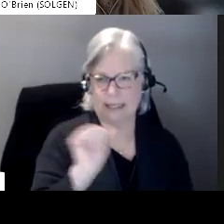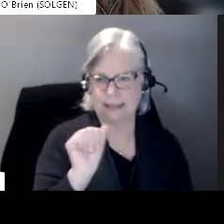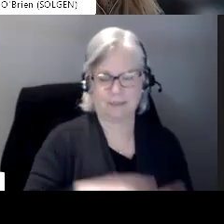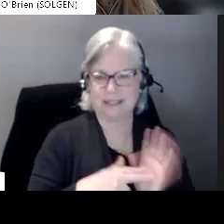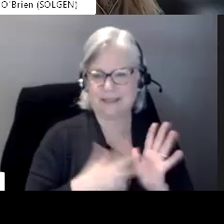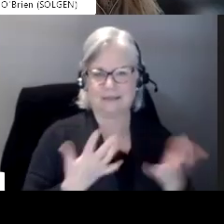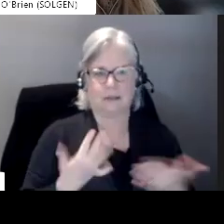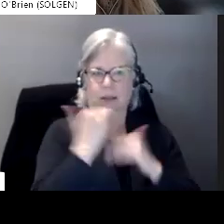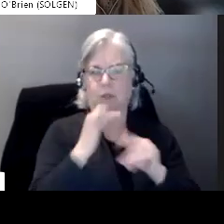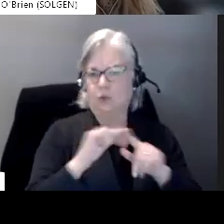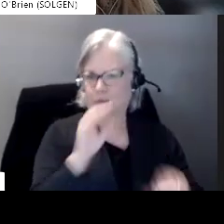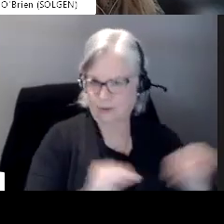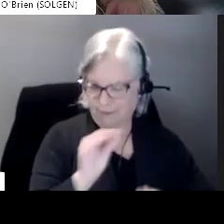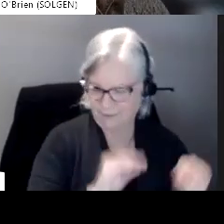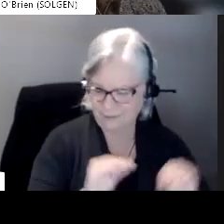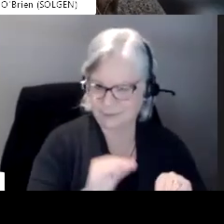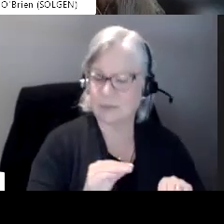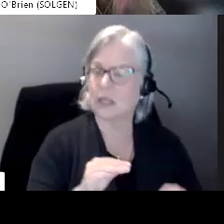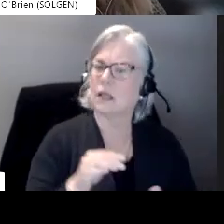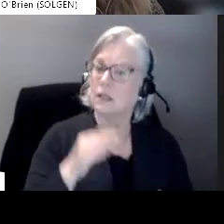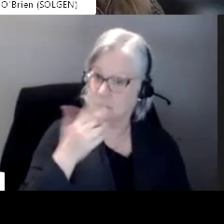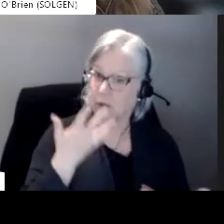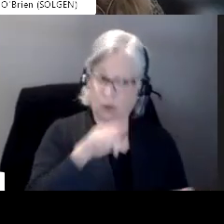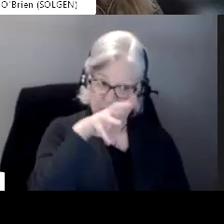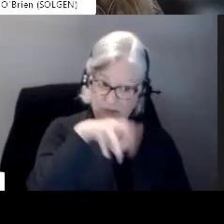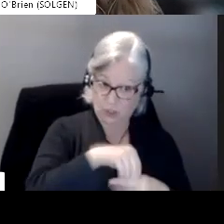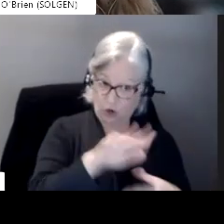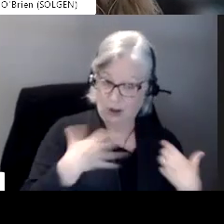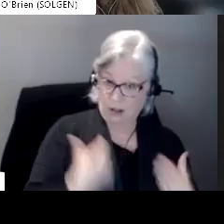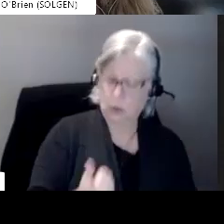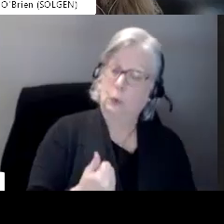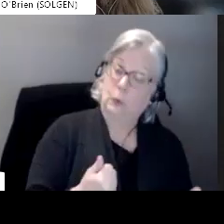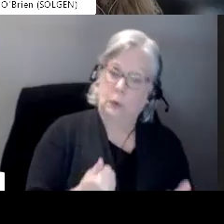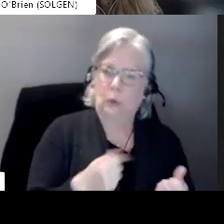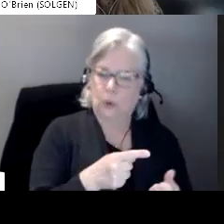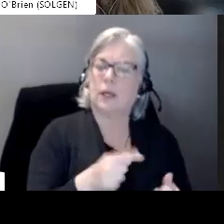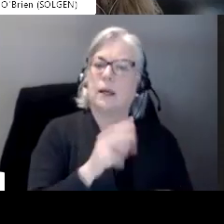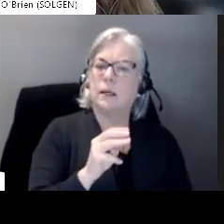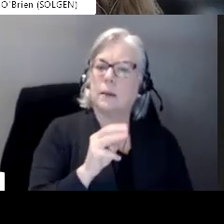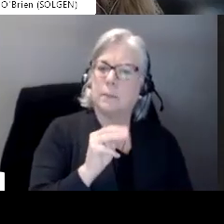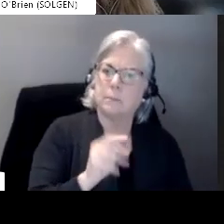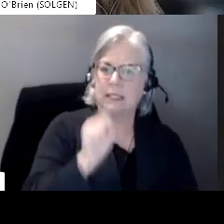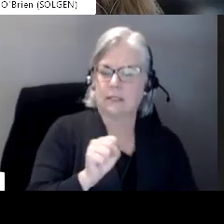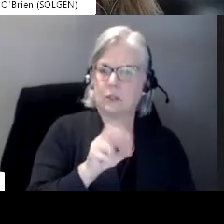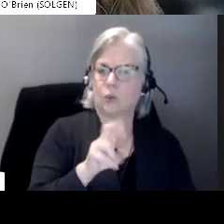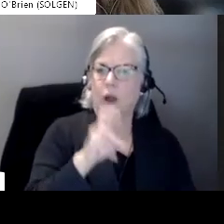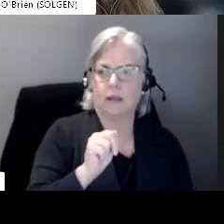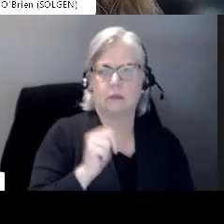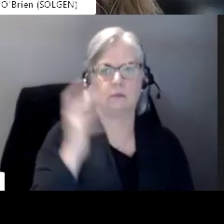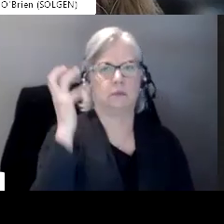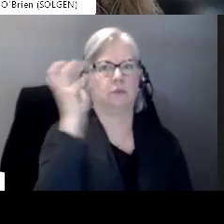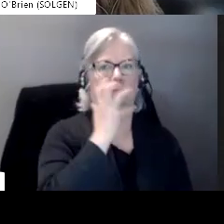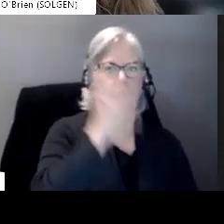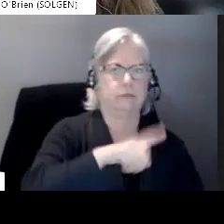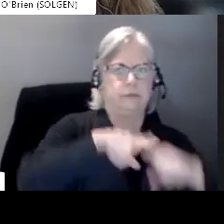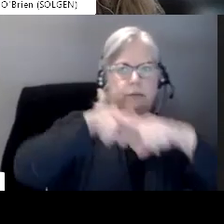mobility. As a result of these conditions and other conditions, Mrs. Ryan was extremely dependent on